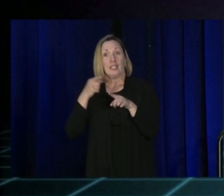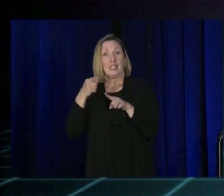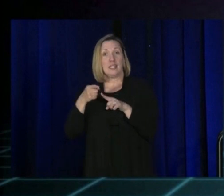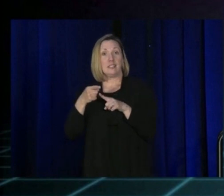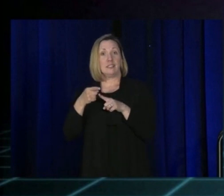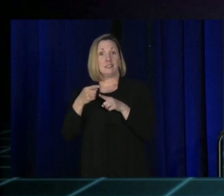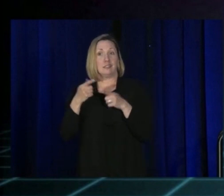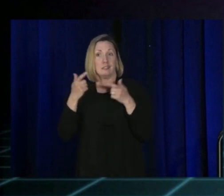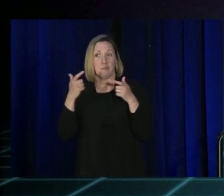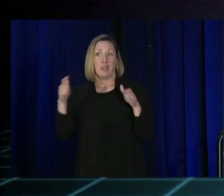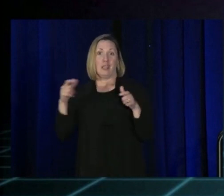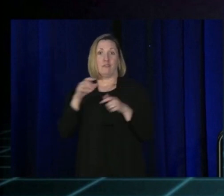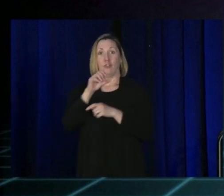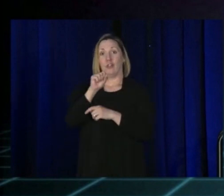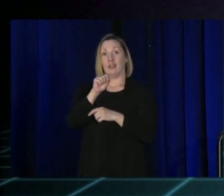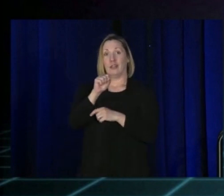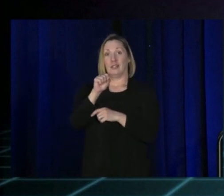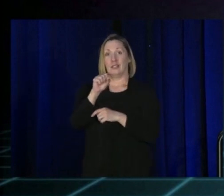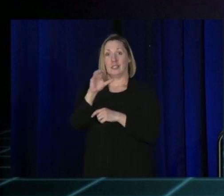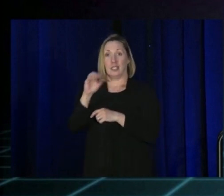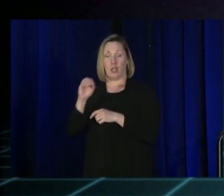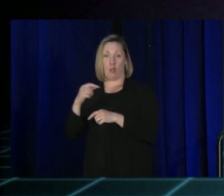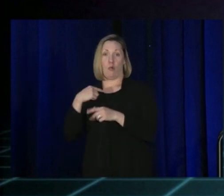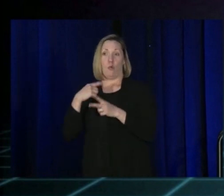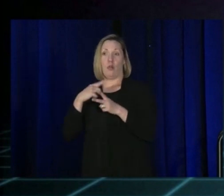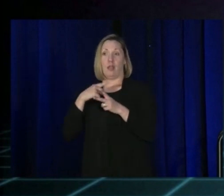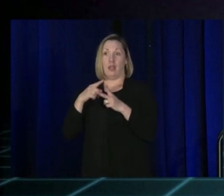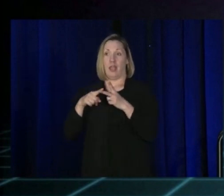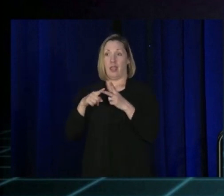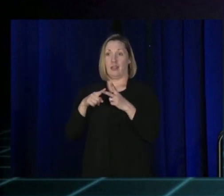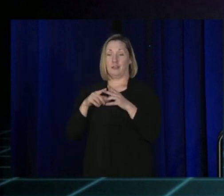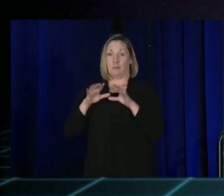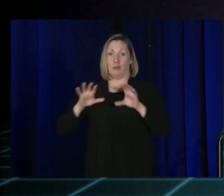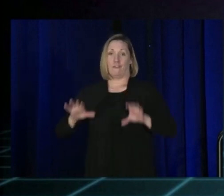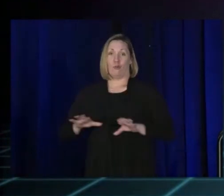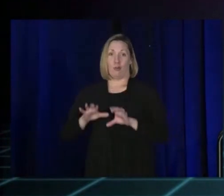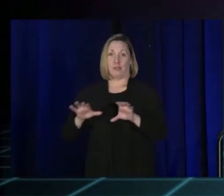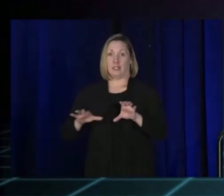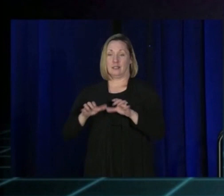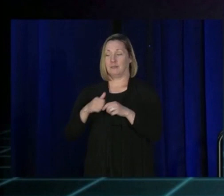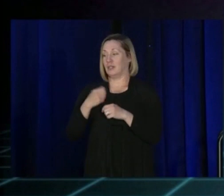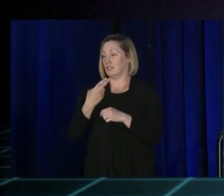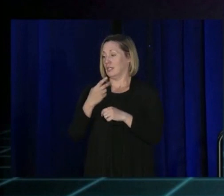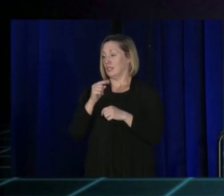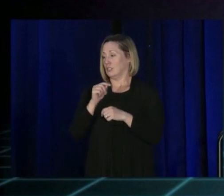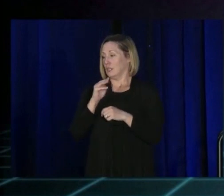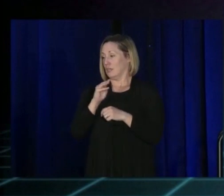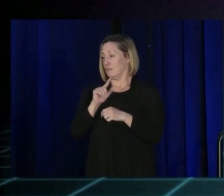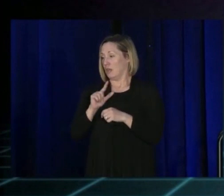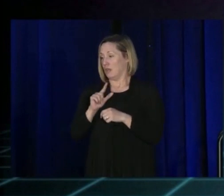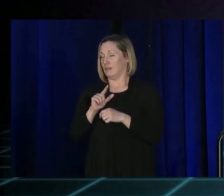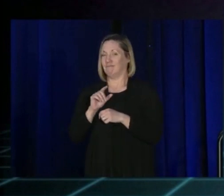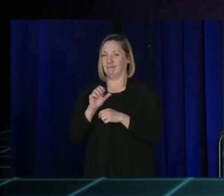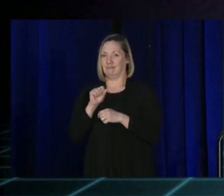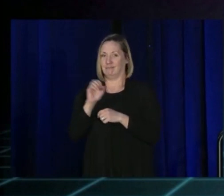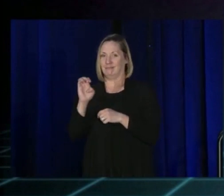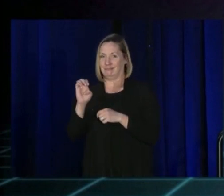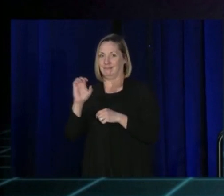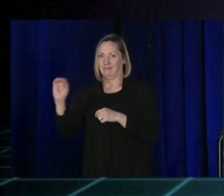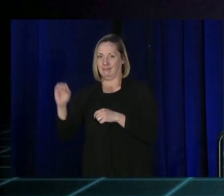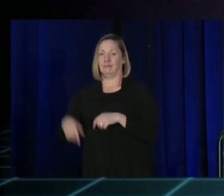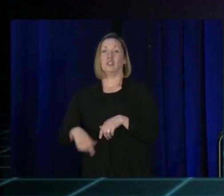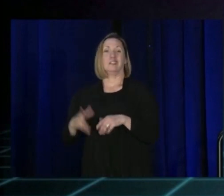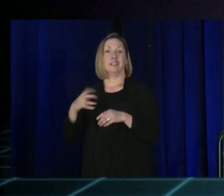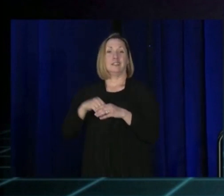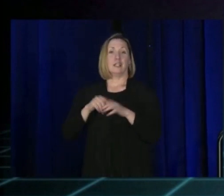for SEO and performance. So because the HTML is in the page, again, that's great for